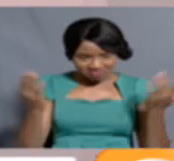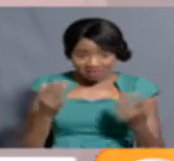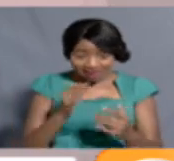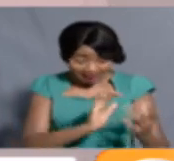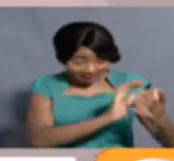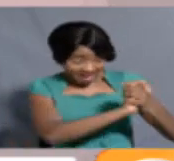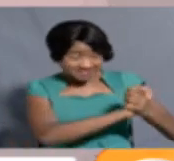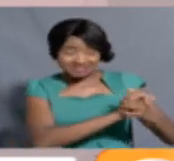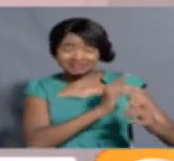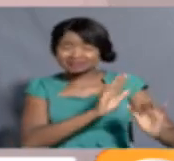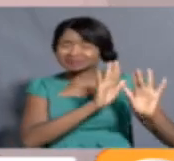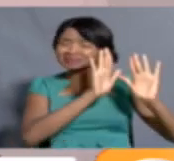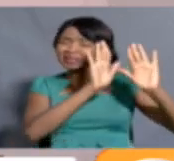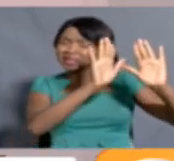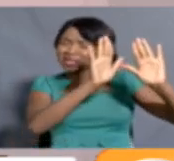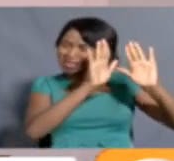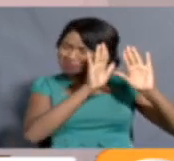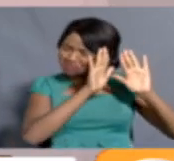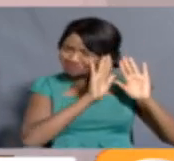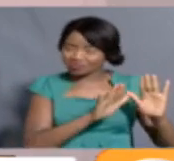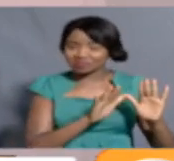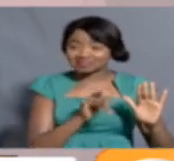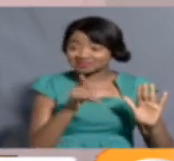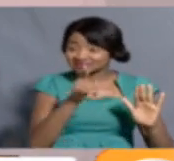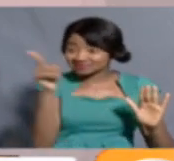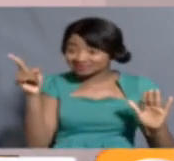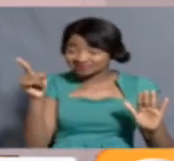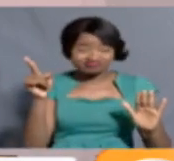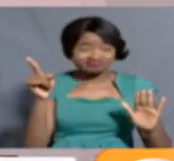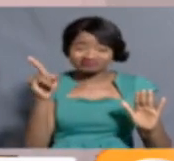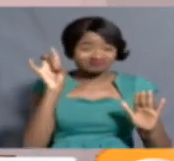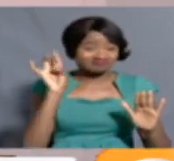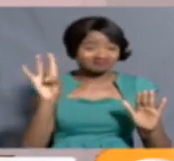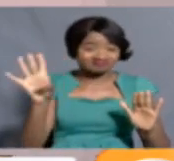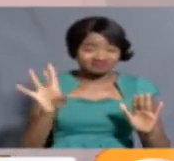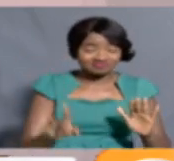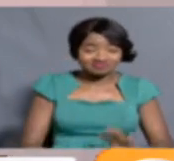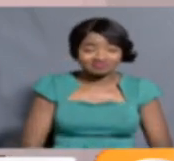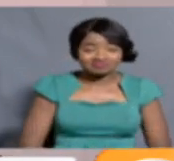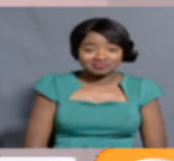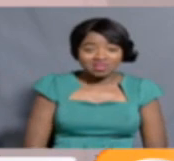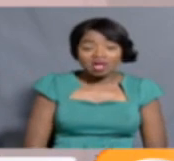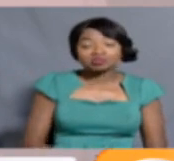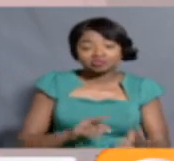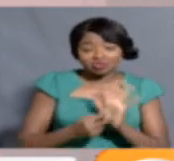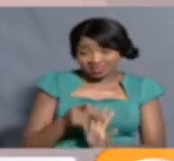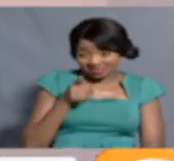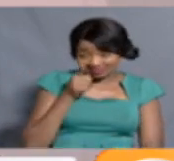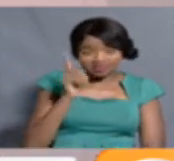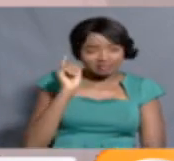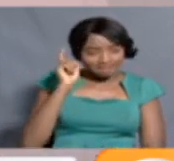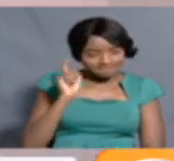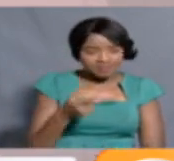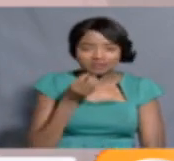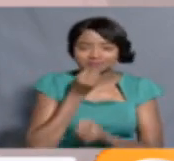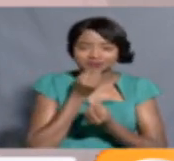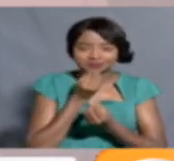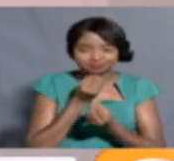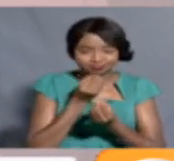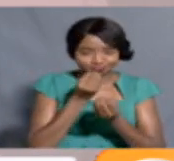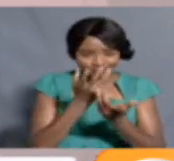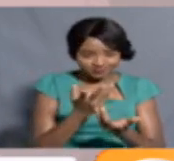so important that it almost doesn't matter what else people in the party are saying. And that should really be instructive, that the